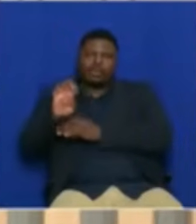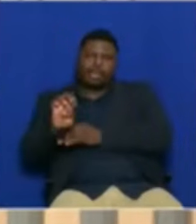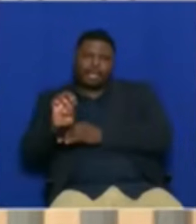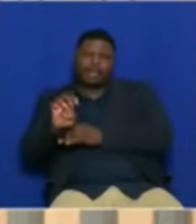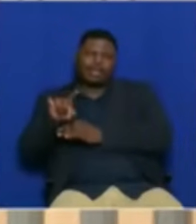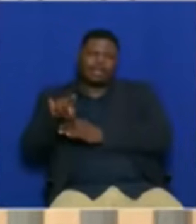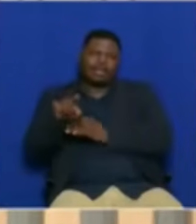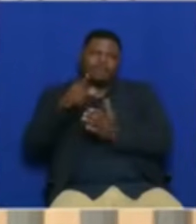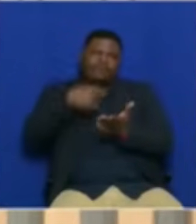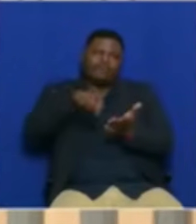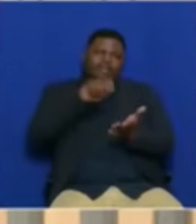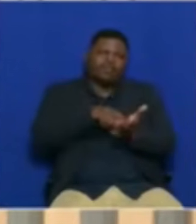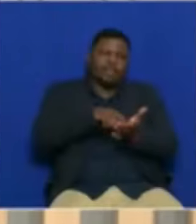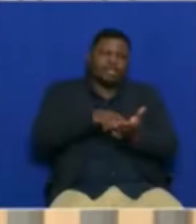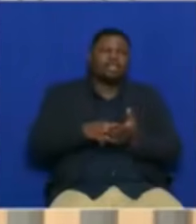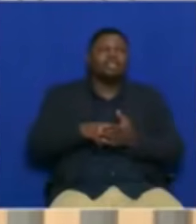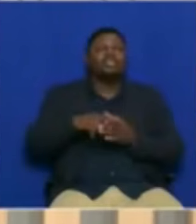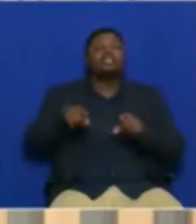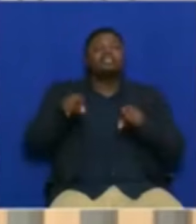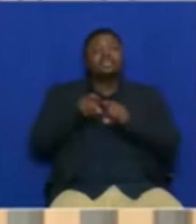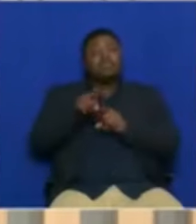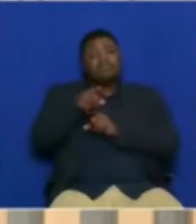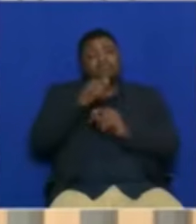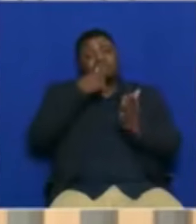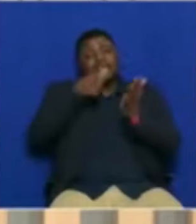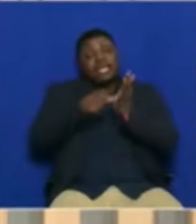got his name at the top there